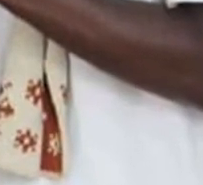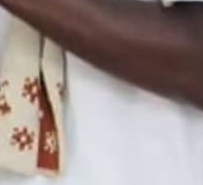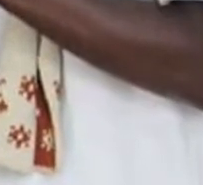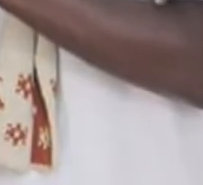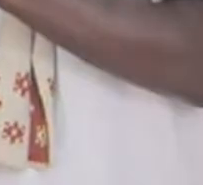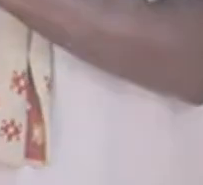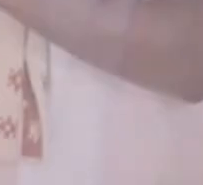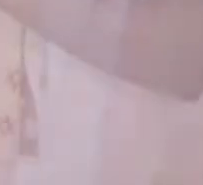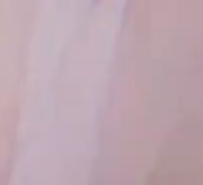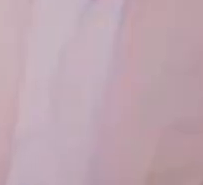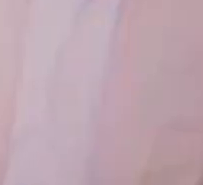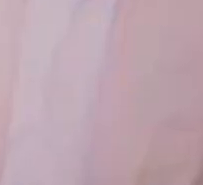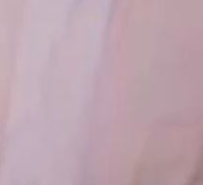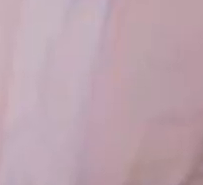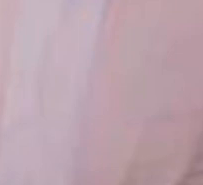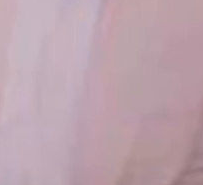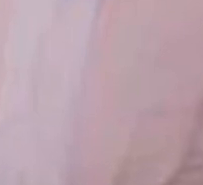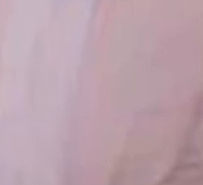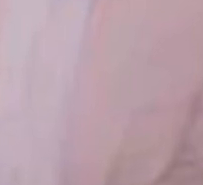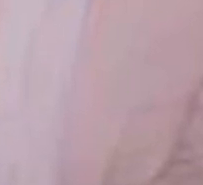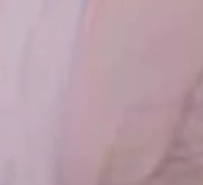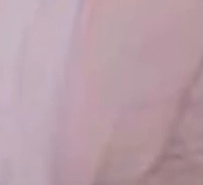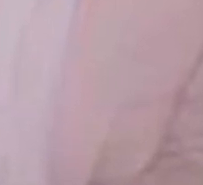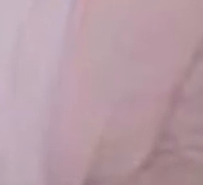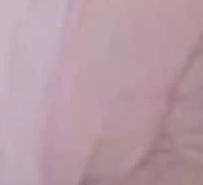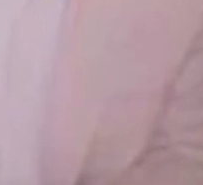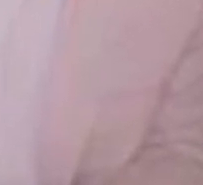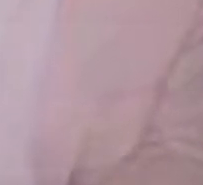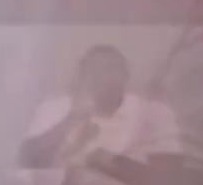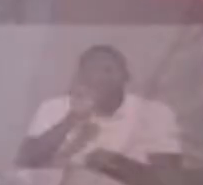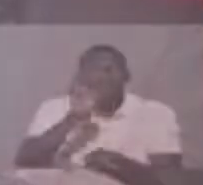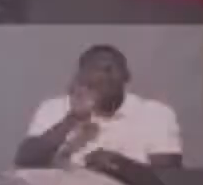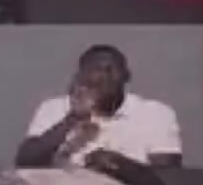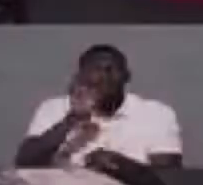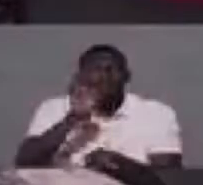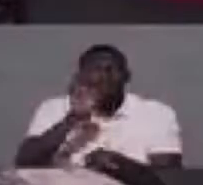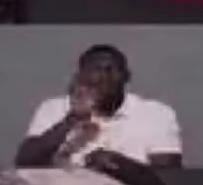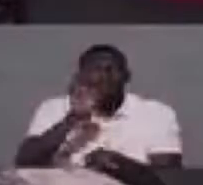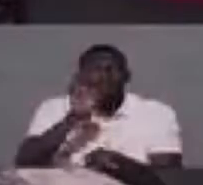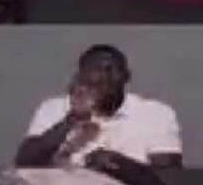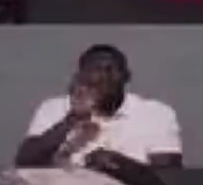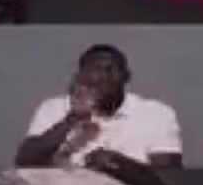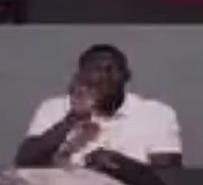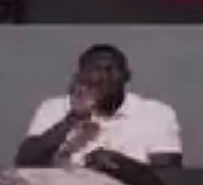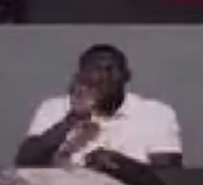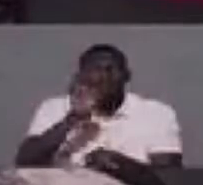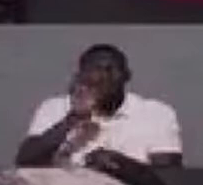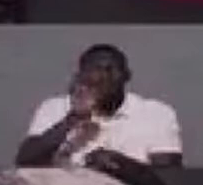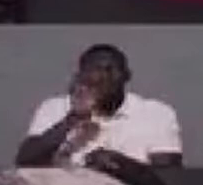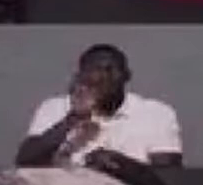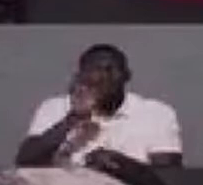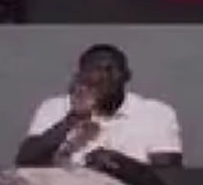BIPS. Due to his passion for working with deaf people, he then pursued a sign language interpretation course at the